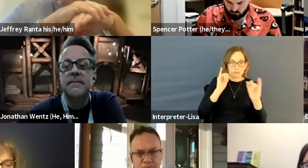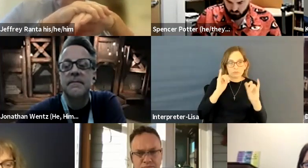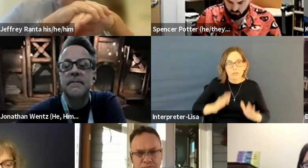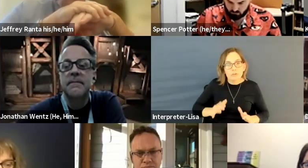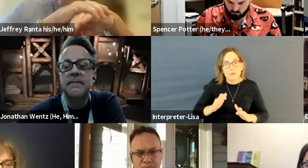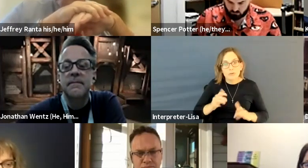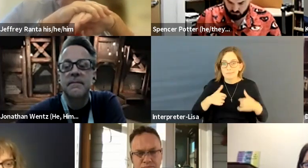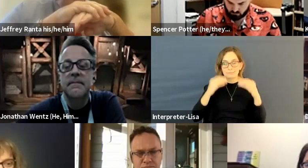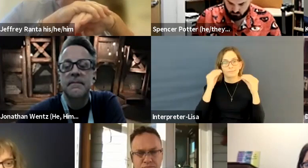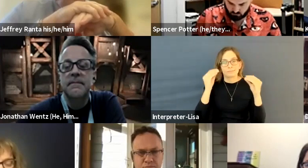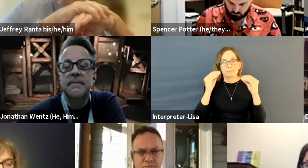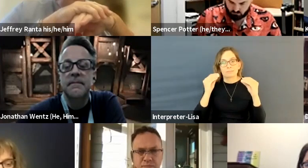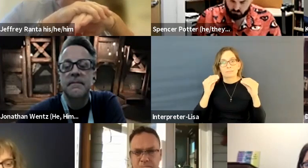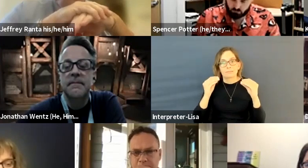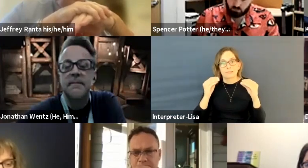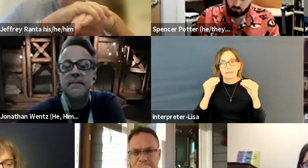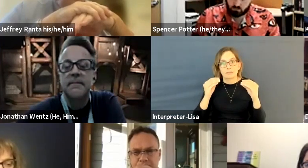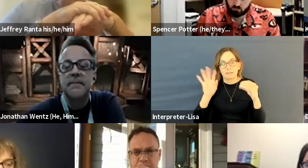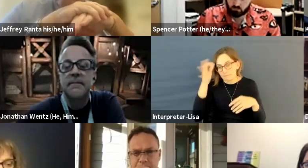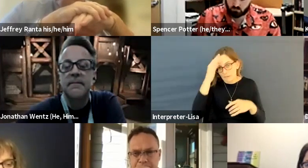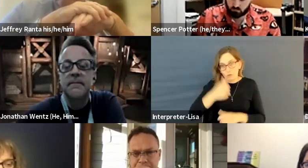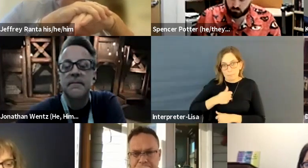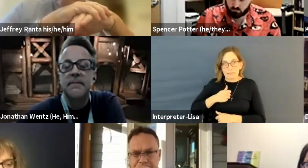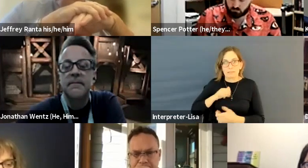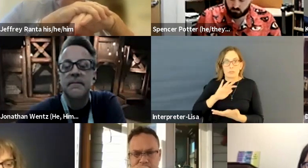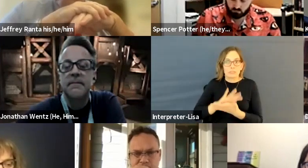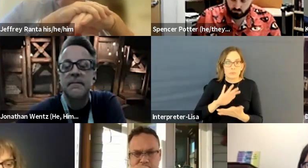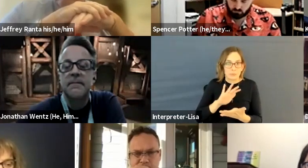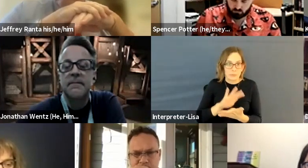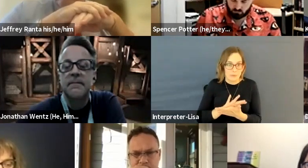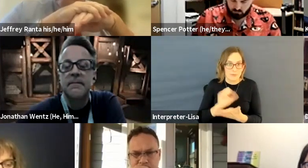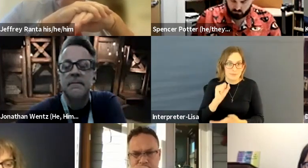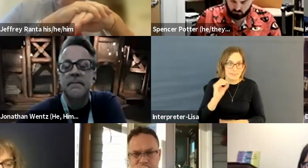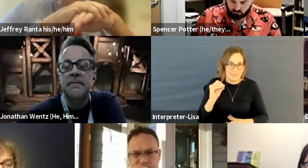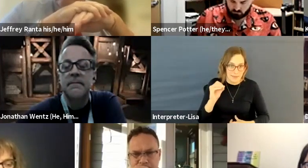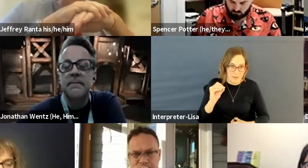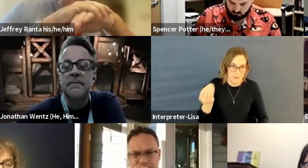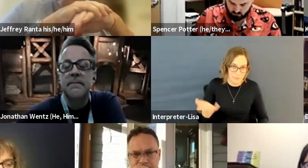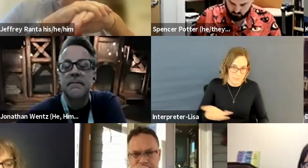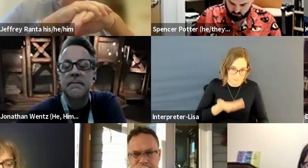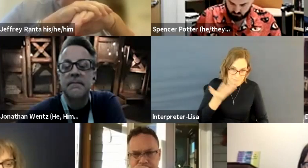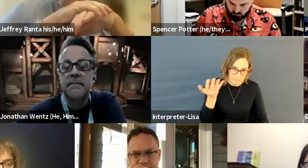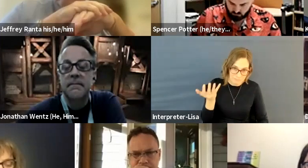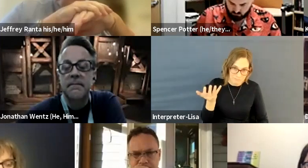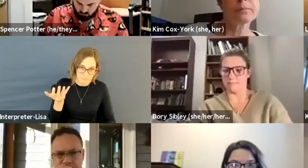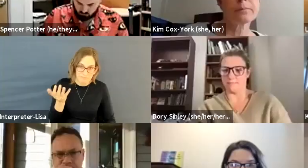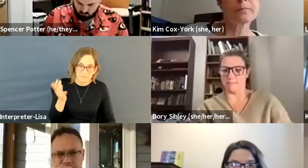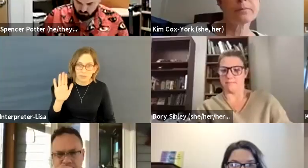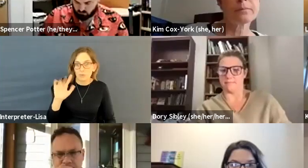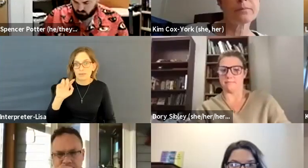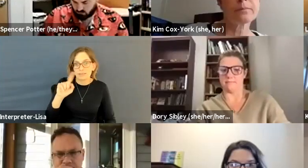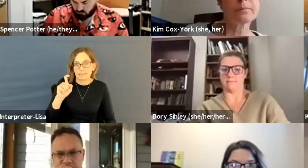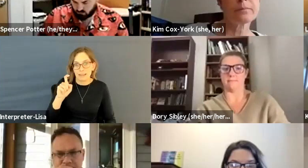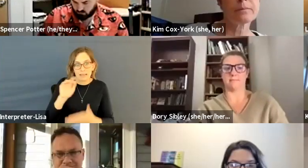I teach in a federal military school. And so, your tax dollars pay